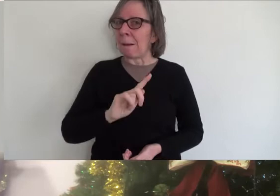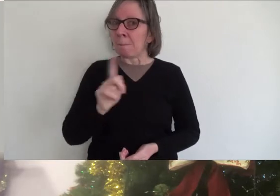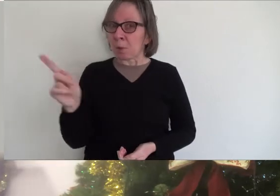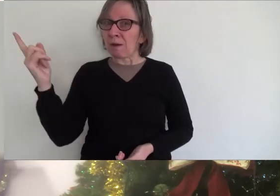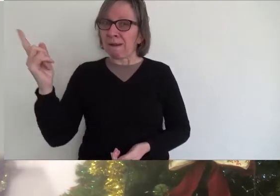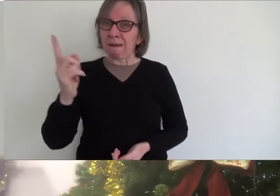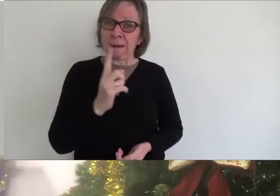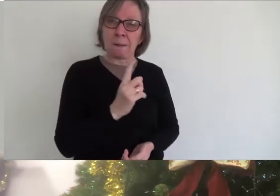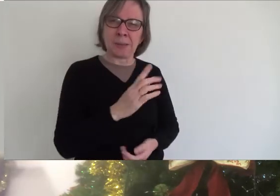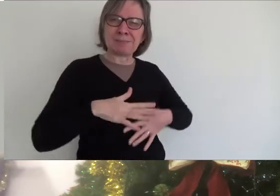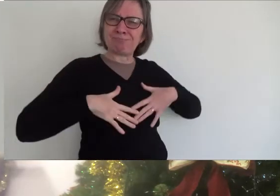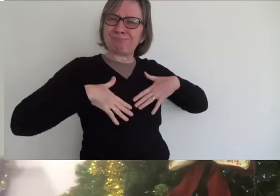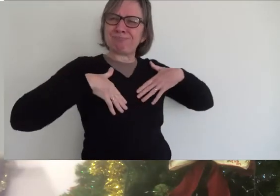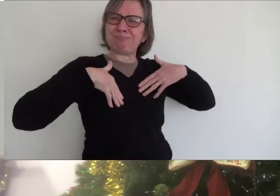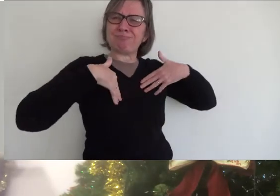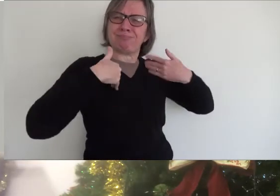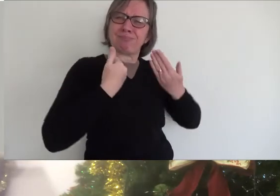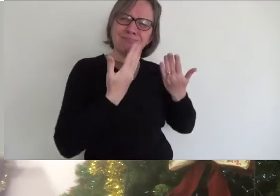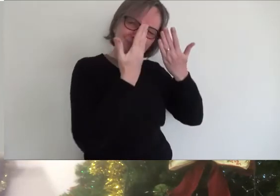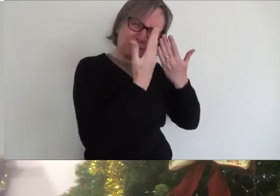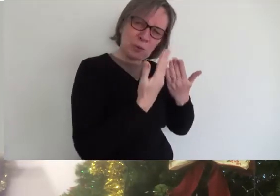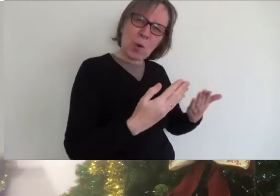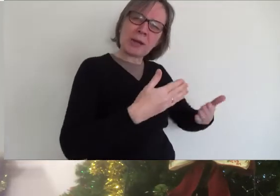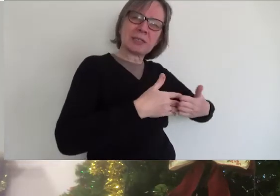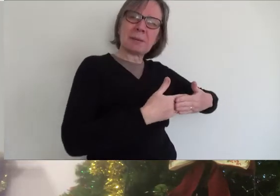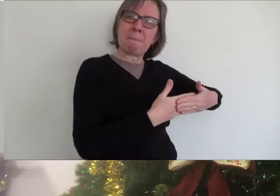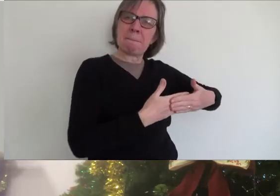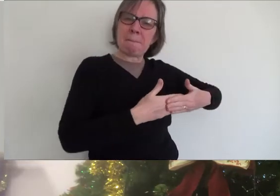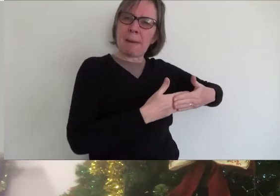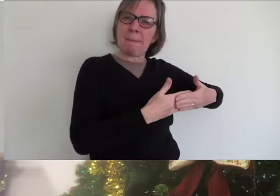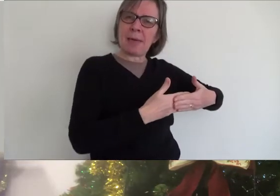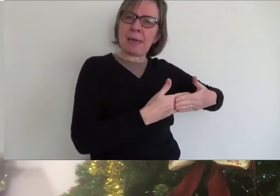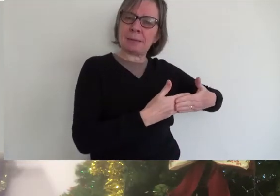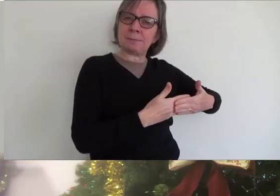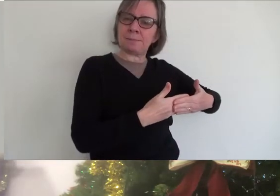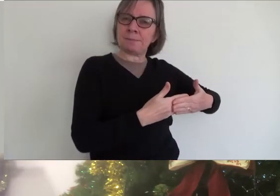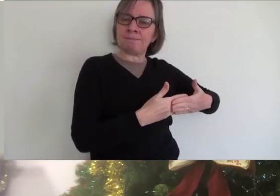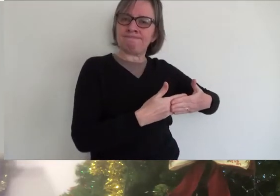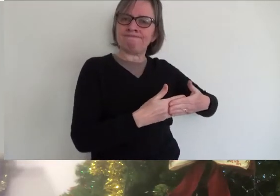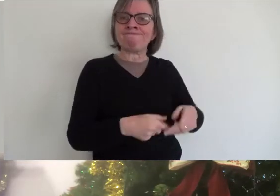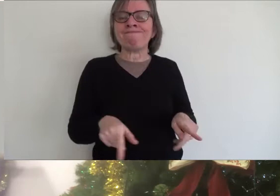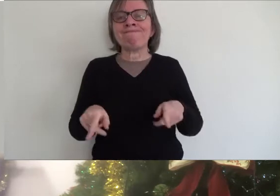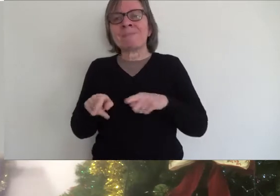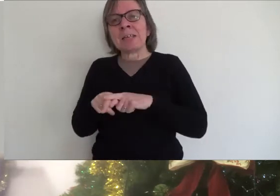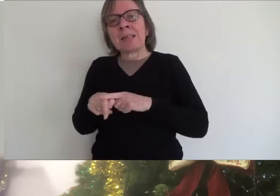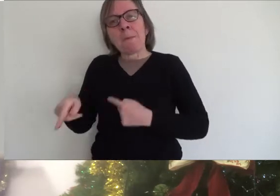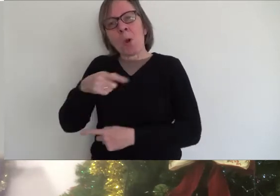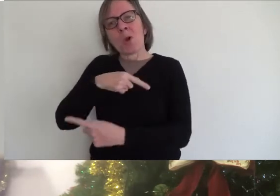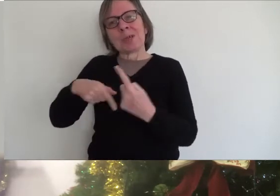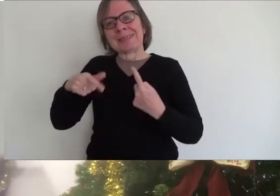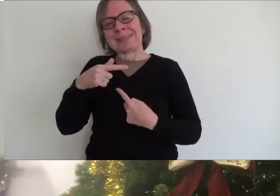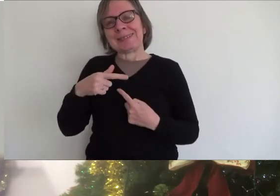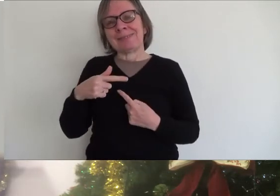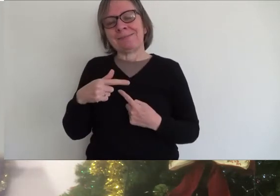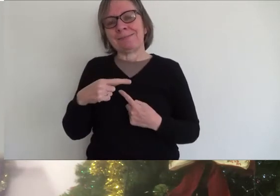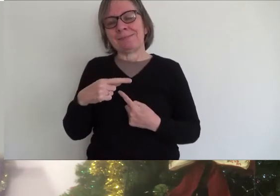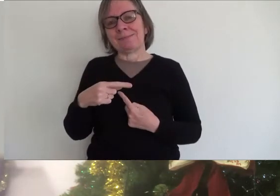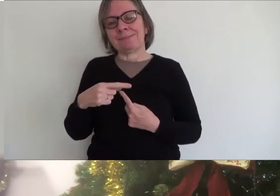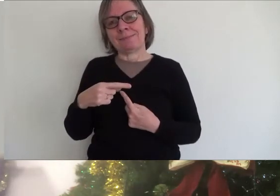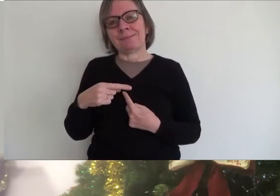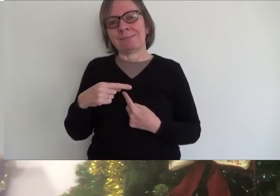surrender and to worship. And God will also lead us to a point of acknowledging